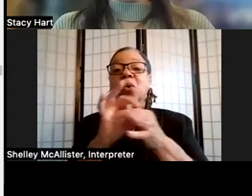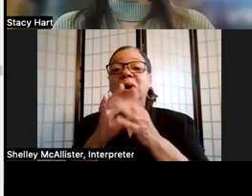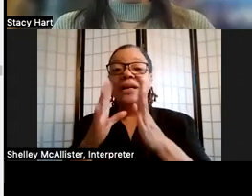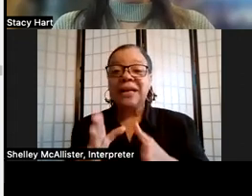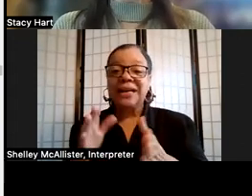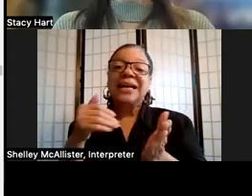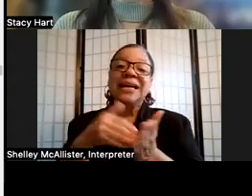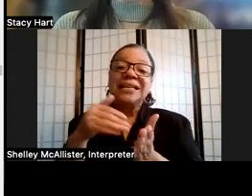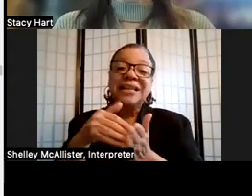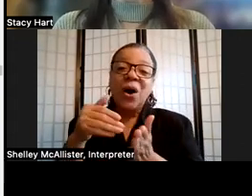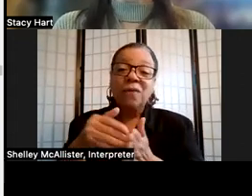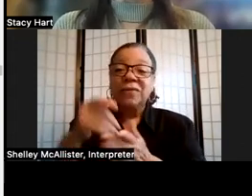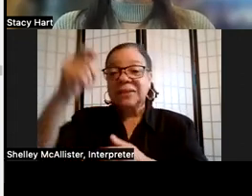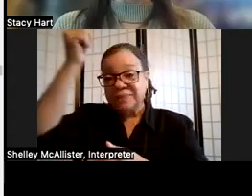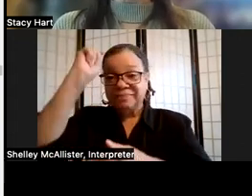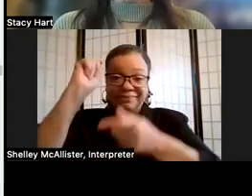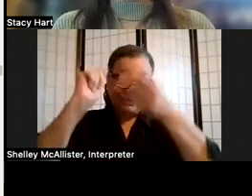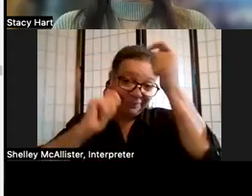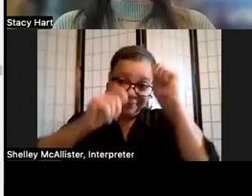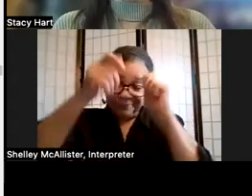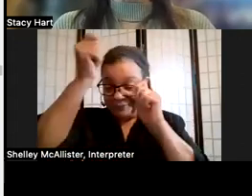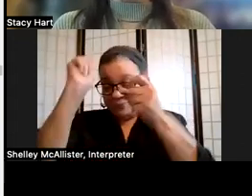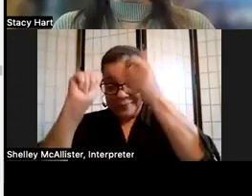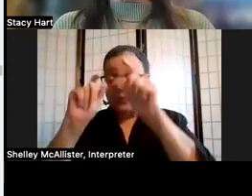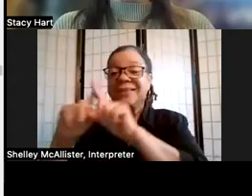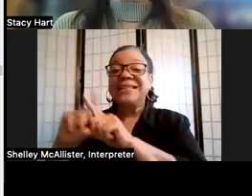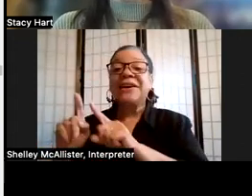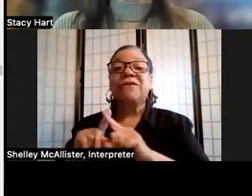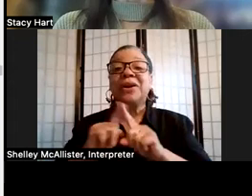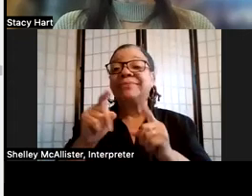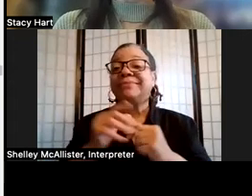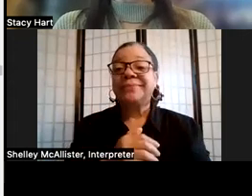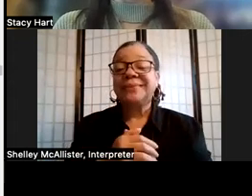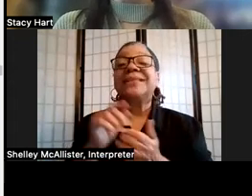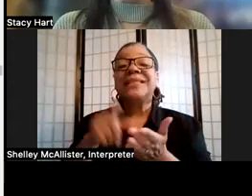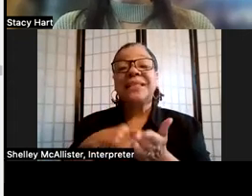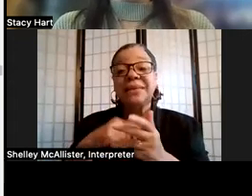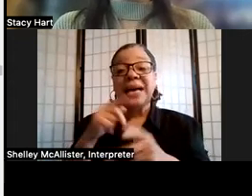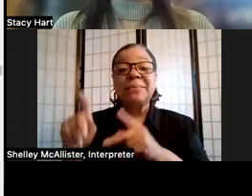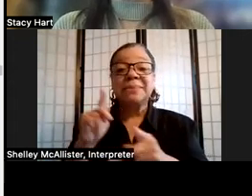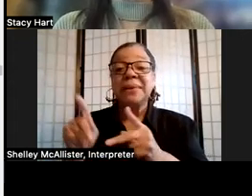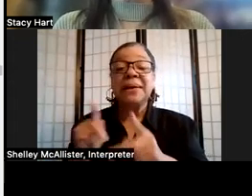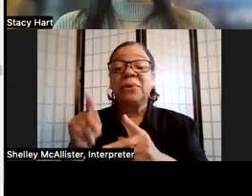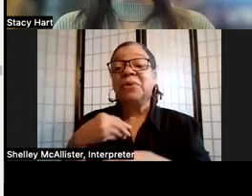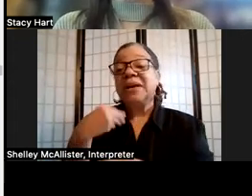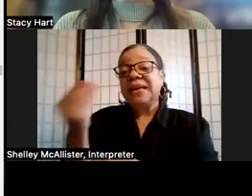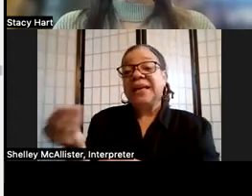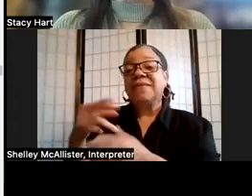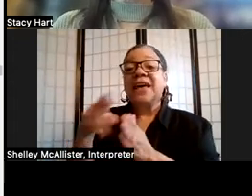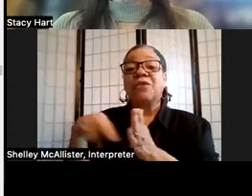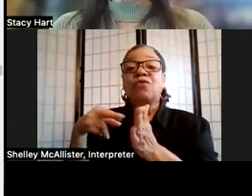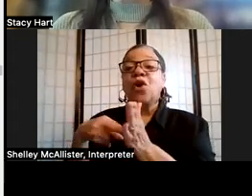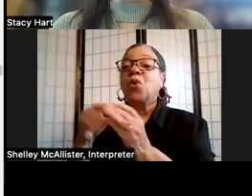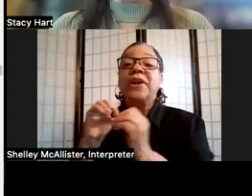one of many hats that a person wears, and sometimes people are assigned this role with little or